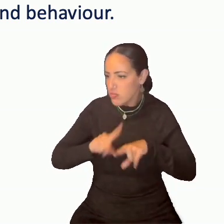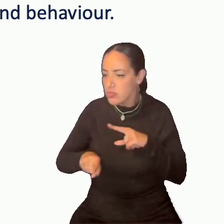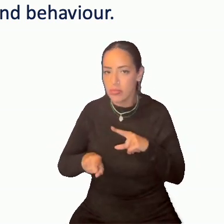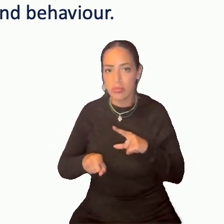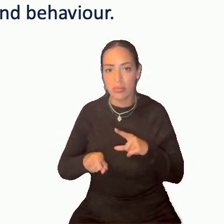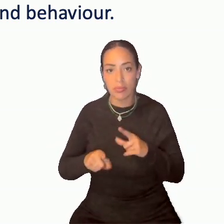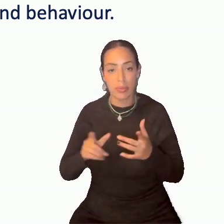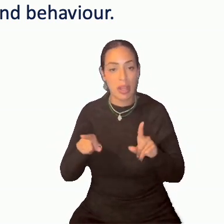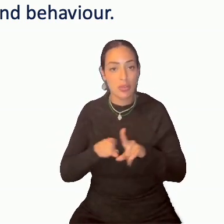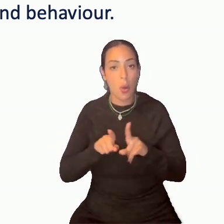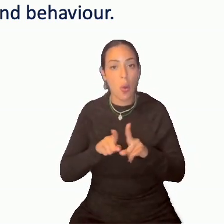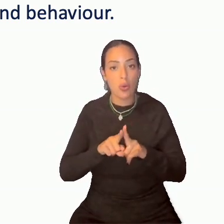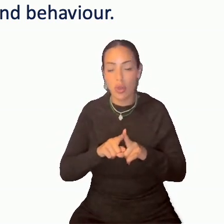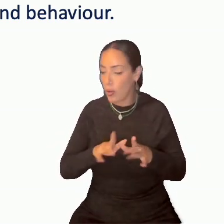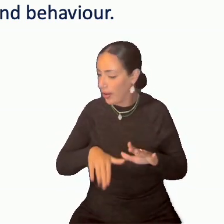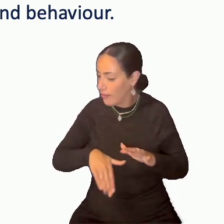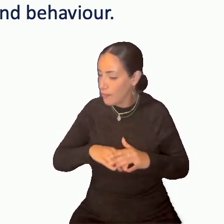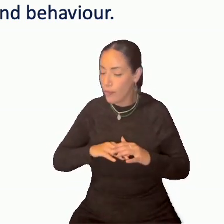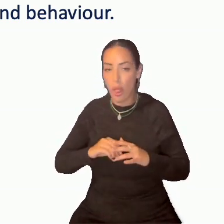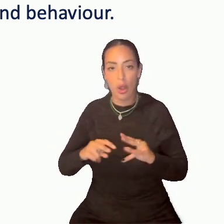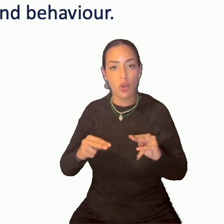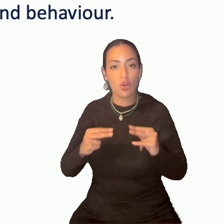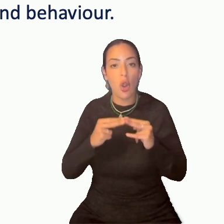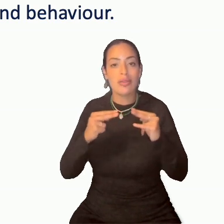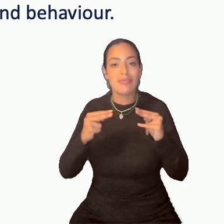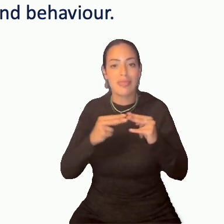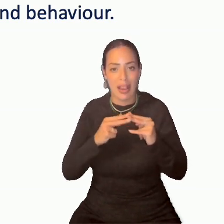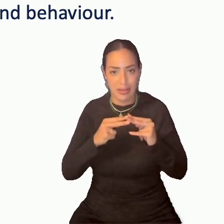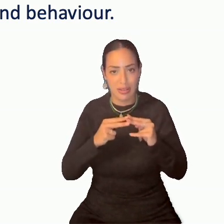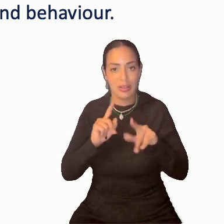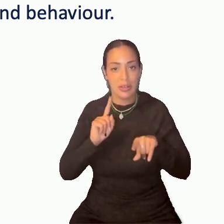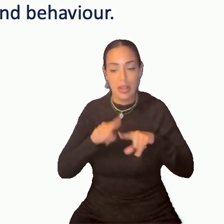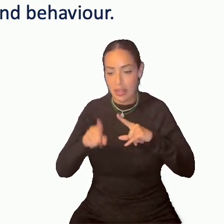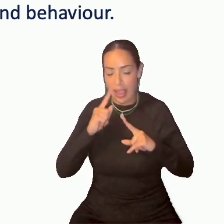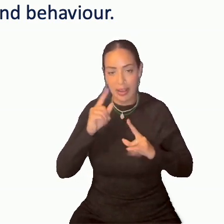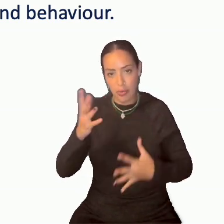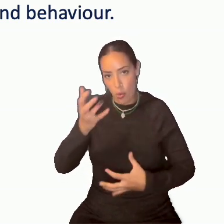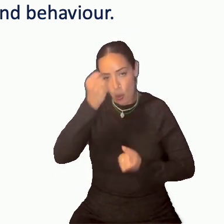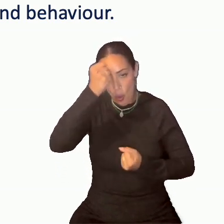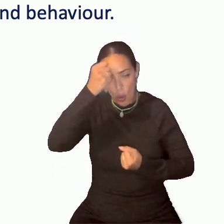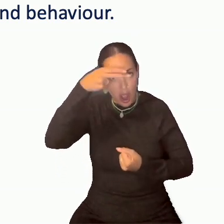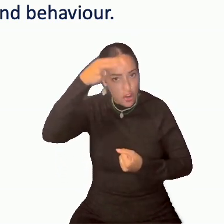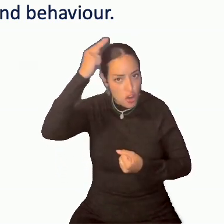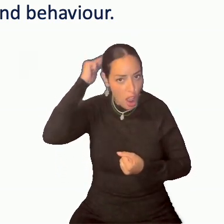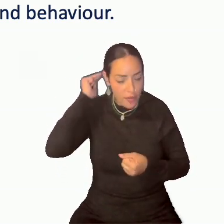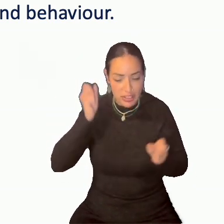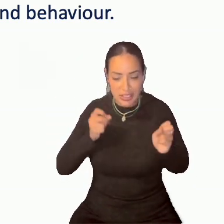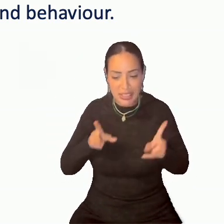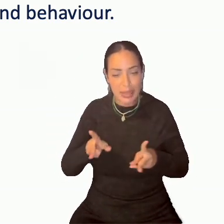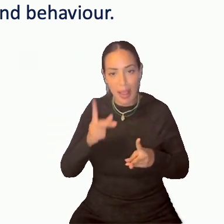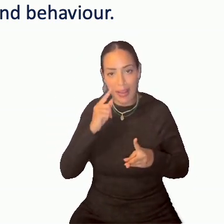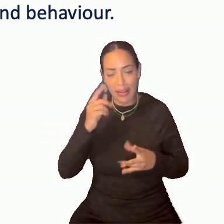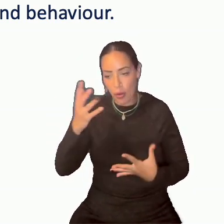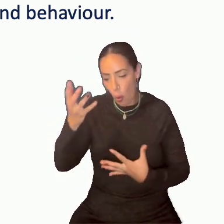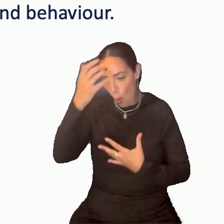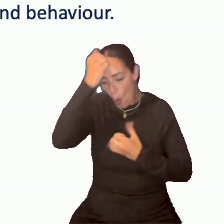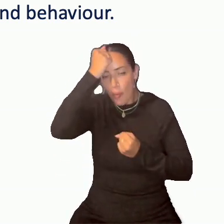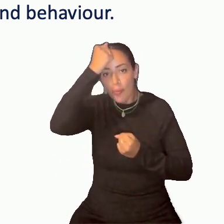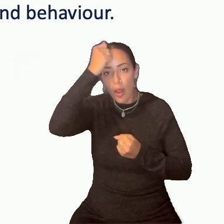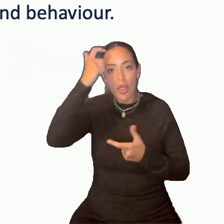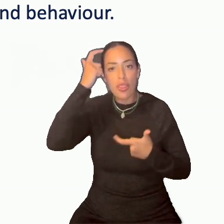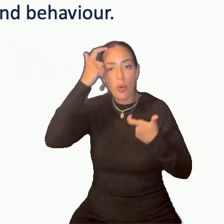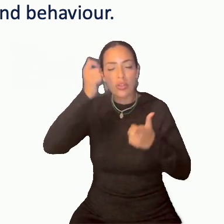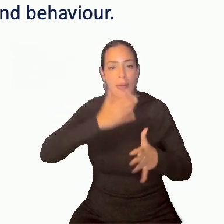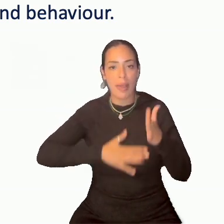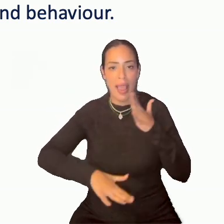also a full contact emotion. It activates our nervous system and can hijack our thoughts and behaviour. This is